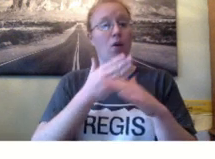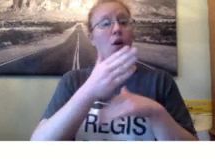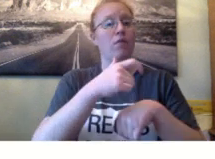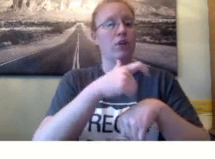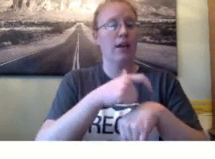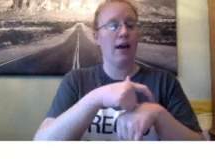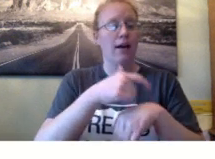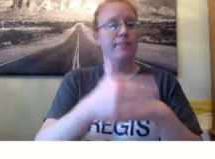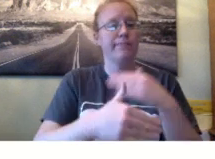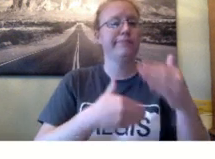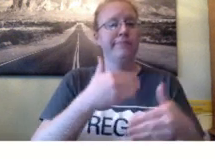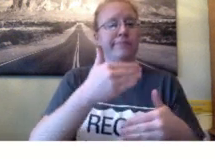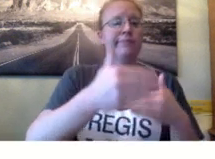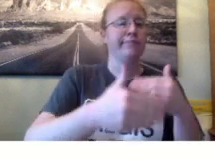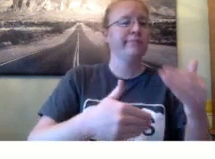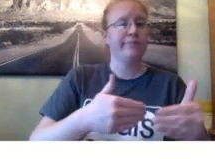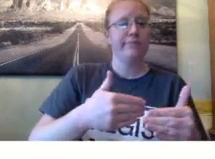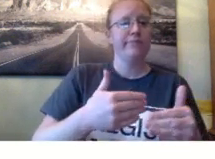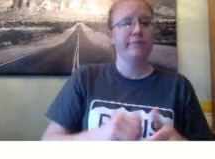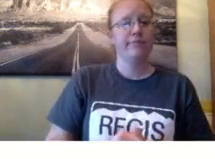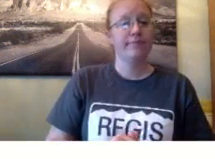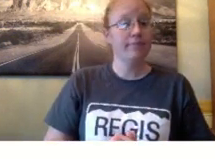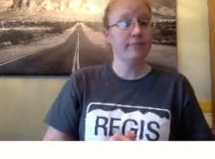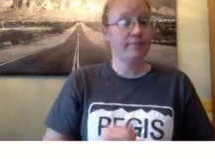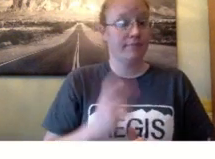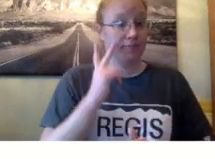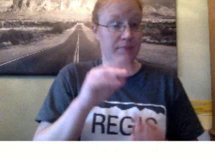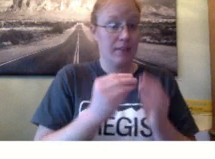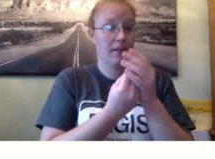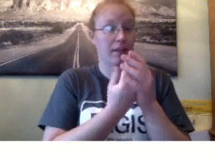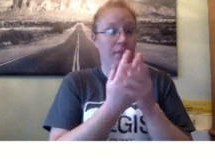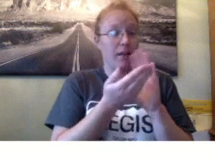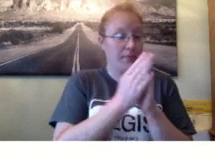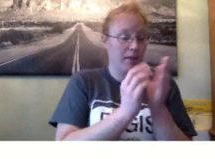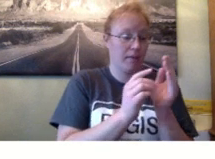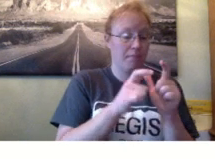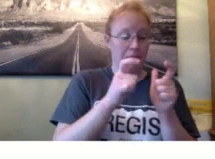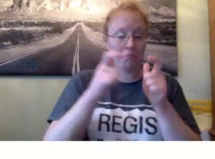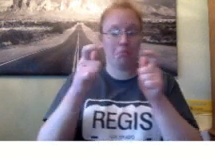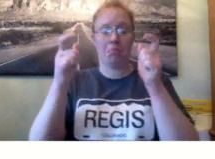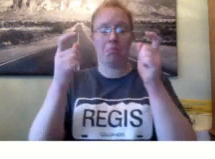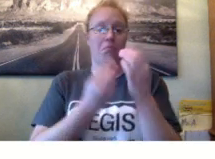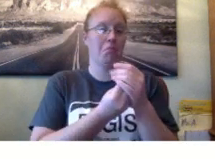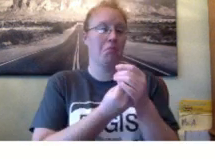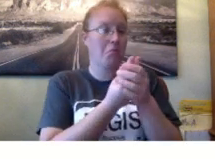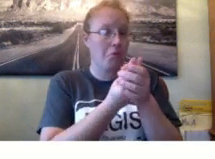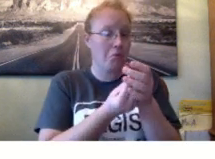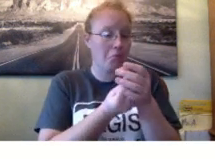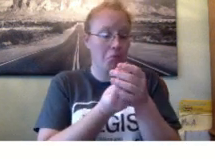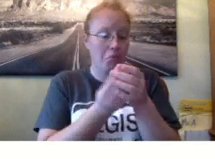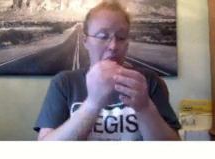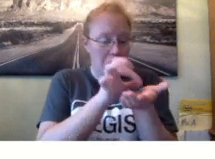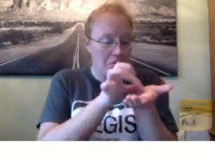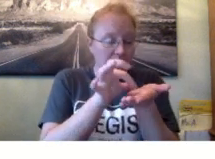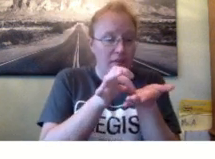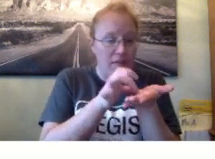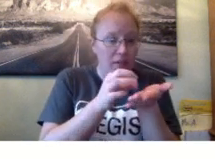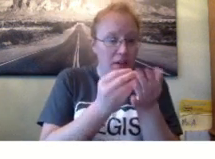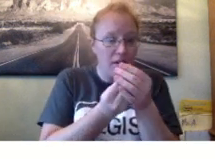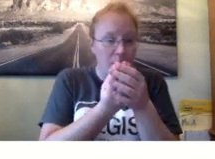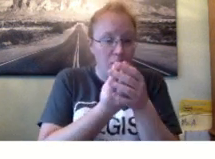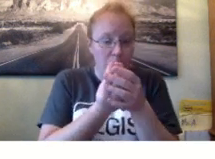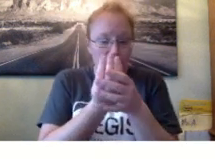time. Okay, so look at these plants. They're becoming bigger. They're going from a seed to a